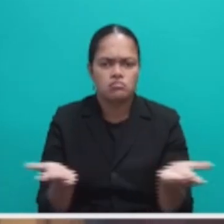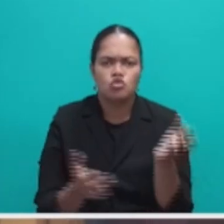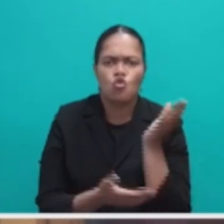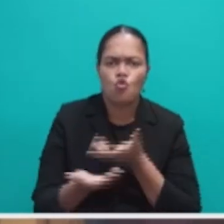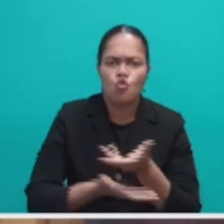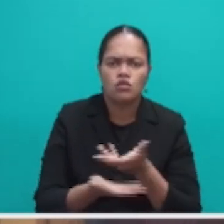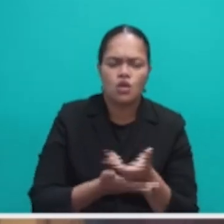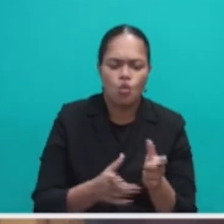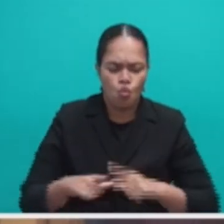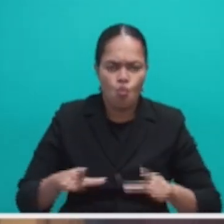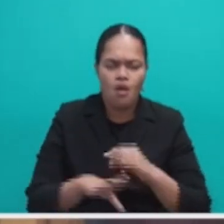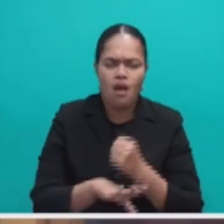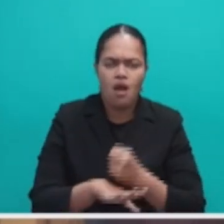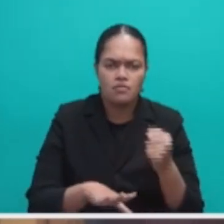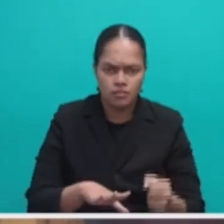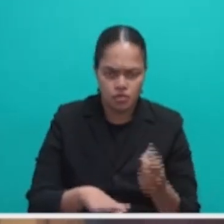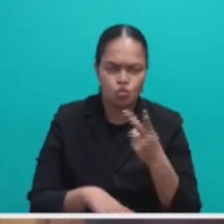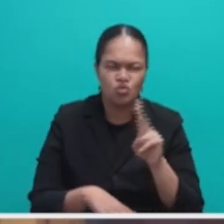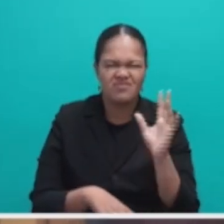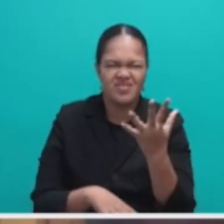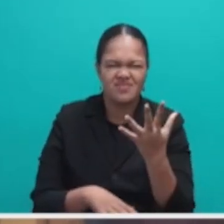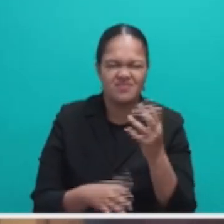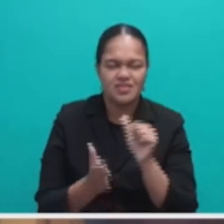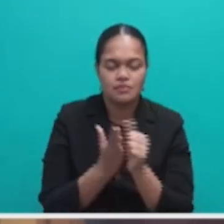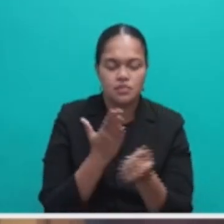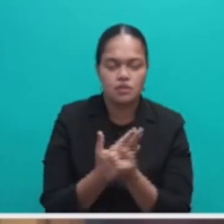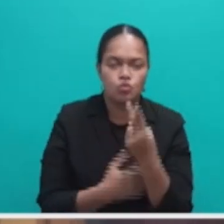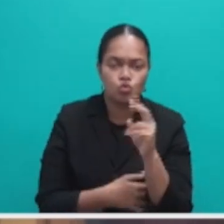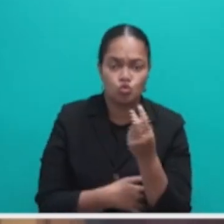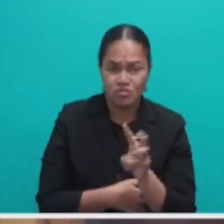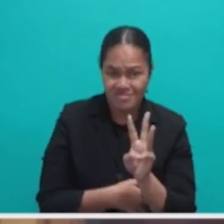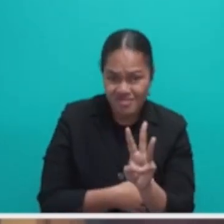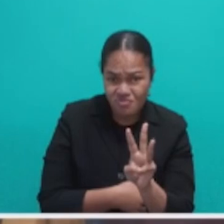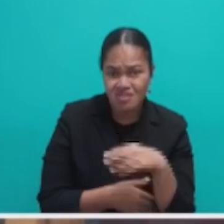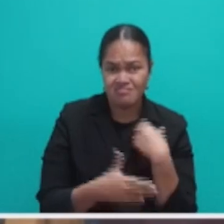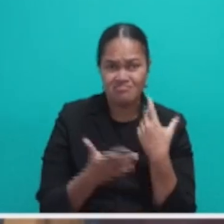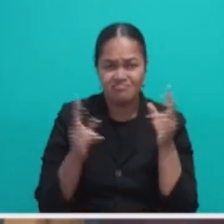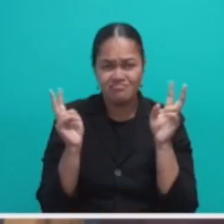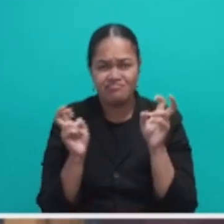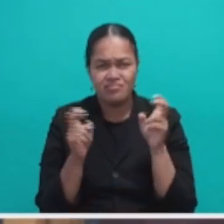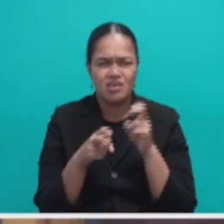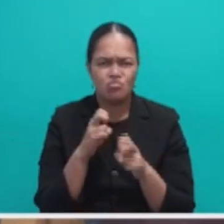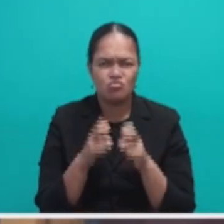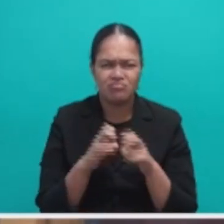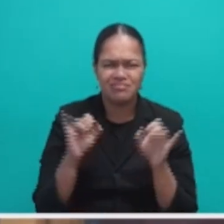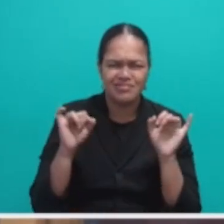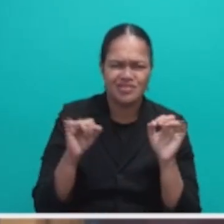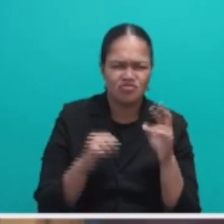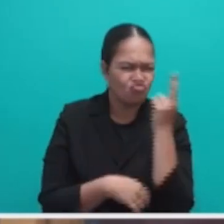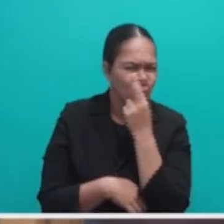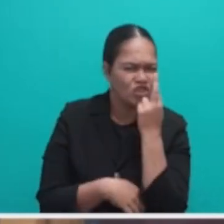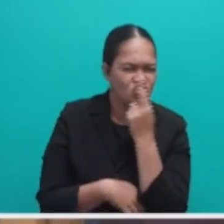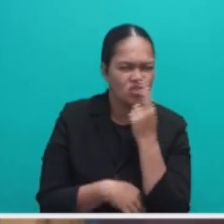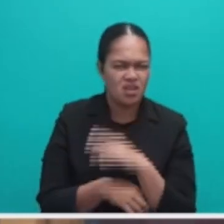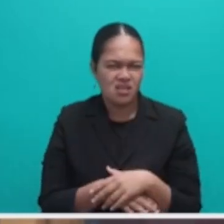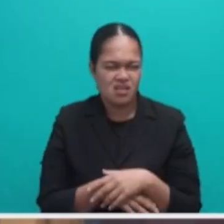on local government on the 25th of September 2023 to highlight the problem of racial hatred rearing its